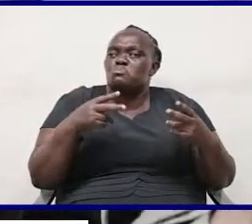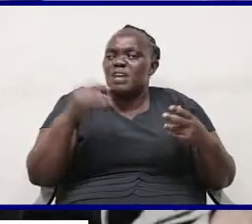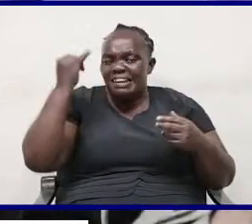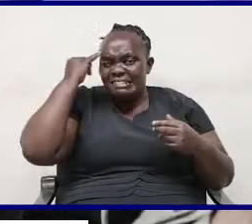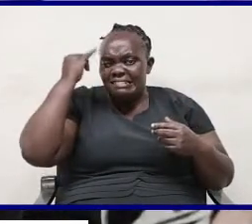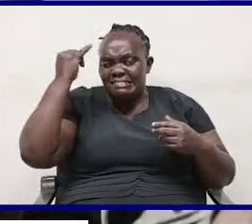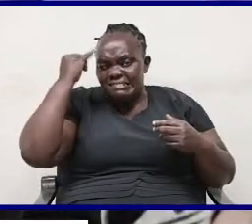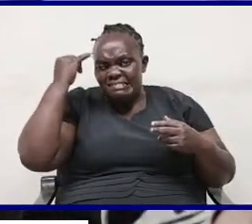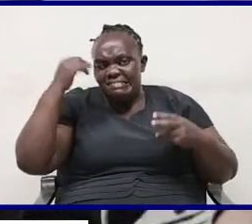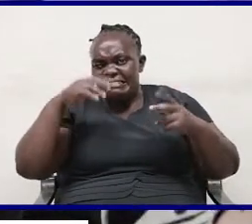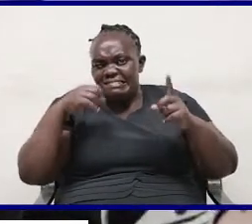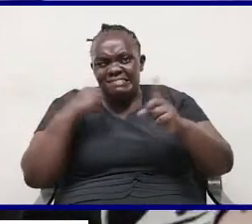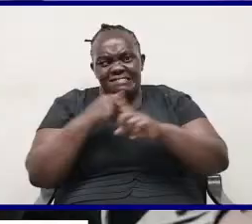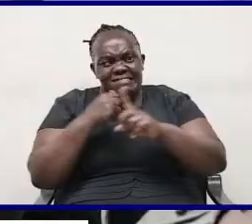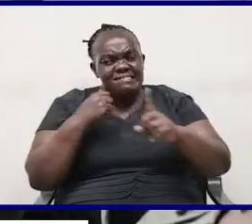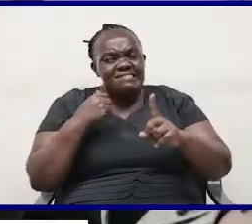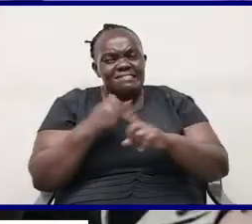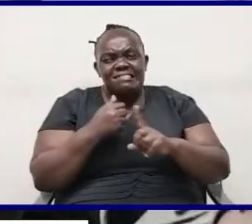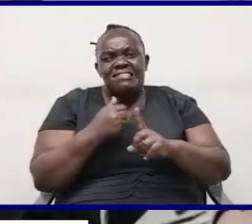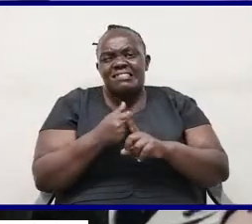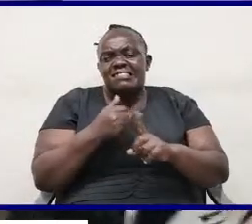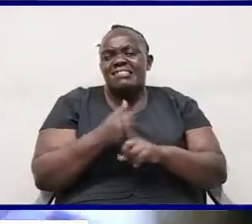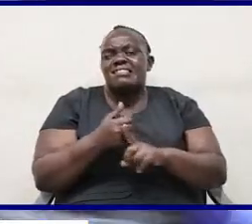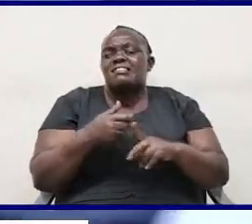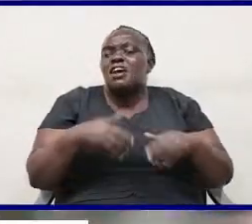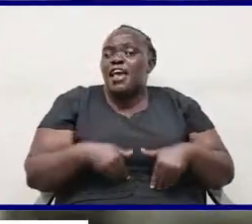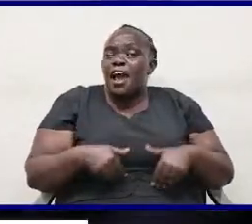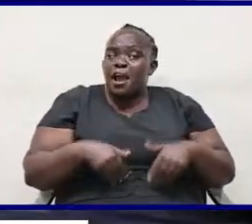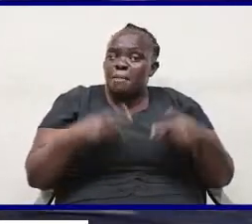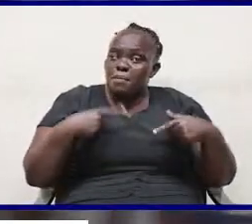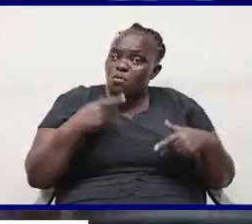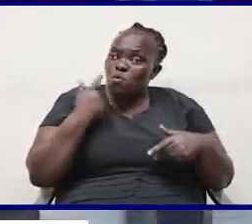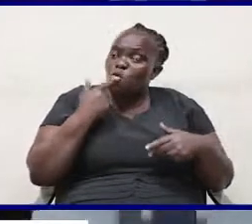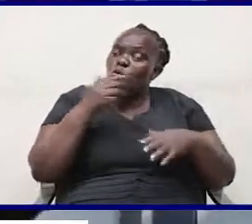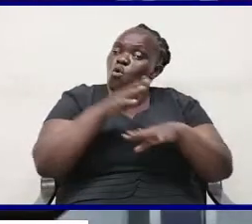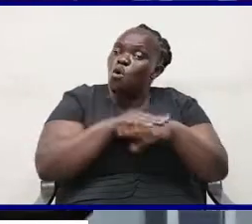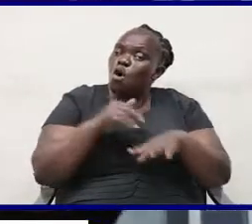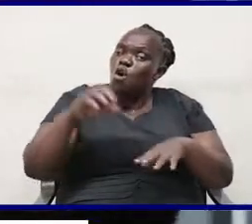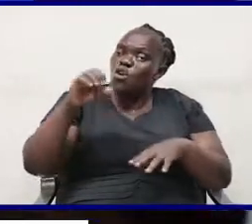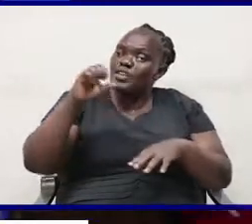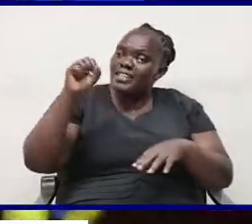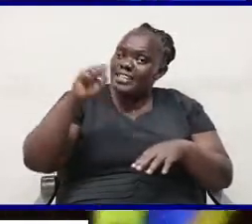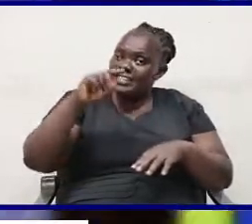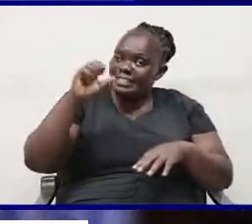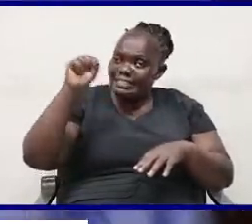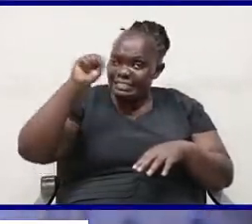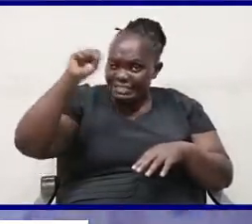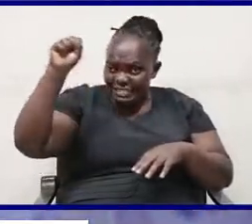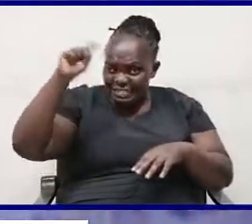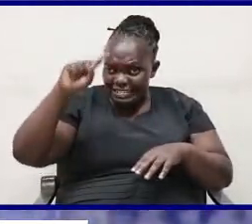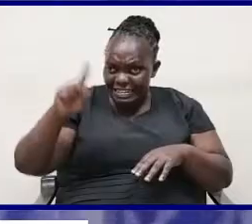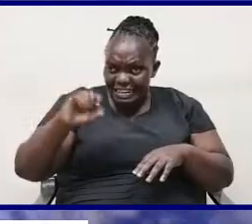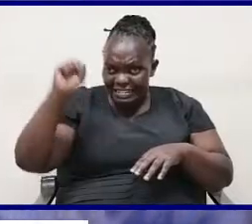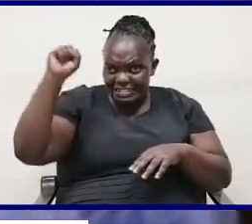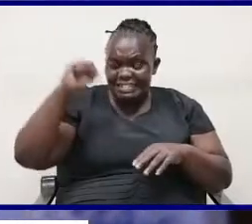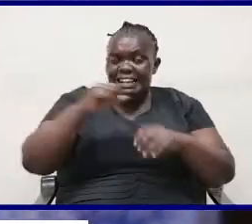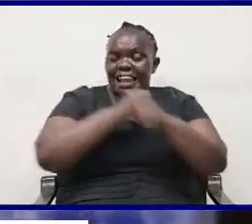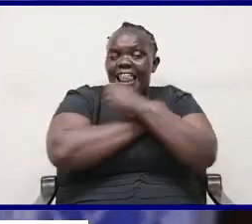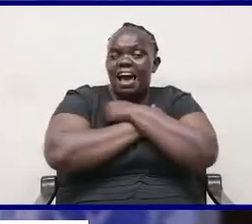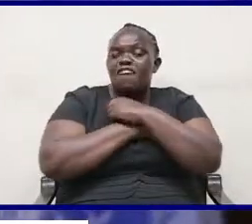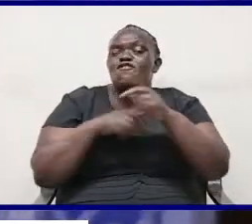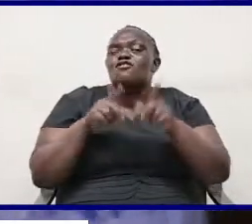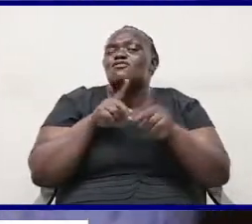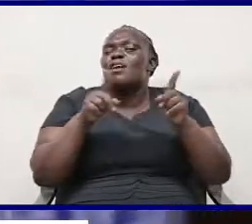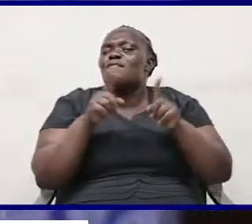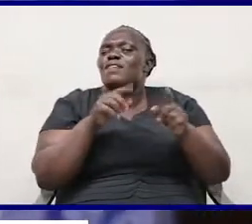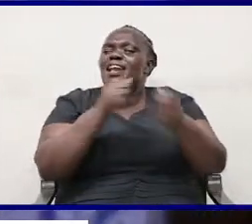adventurers, tech savvy. The people we are calling Gen Zs. These are people who love to travel, who